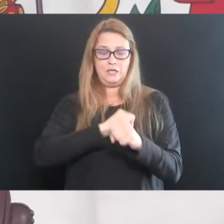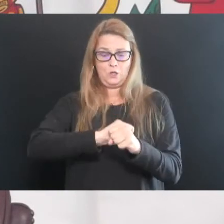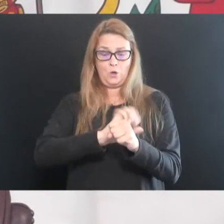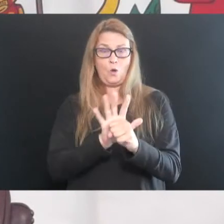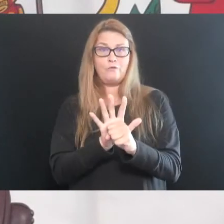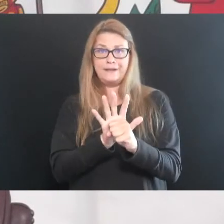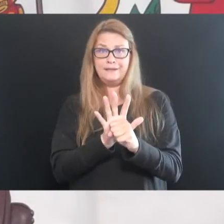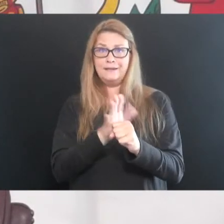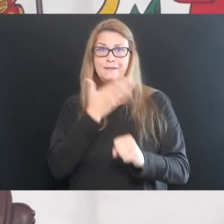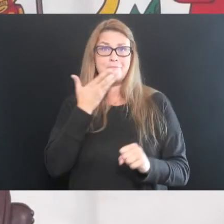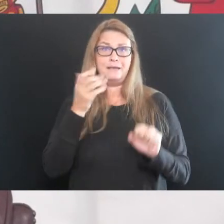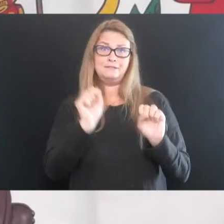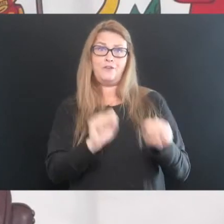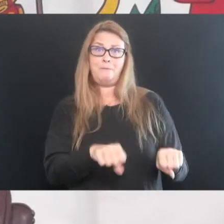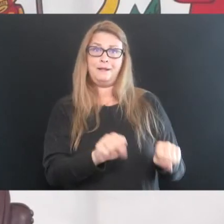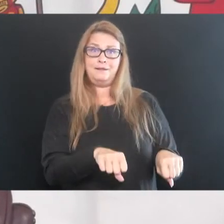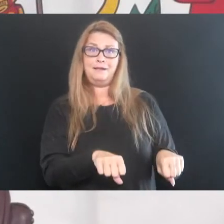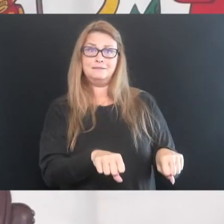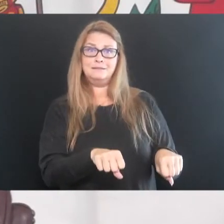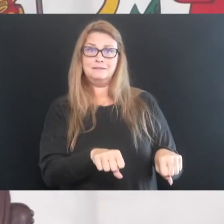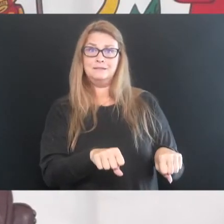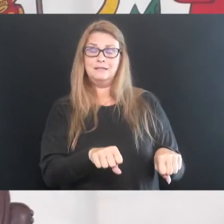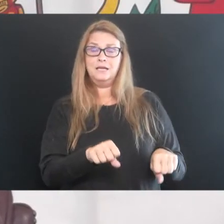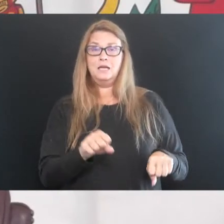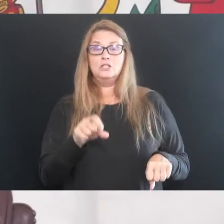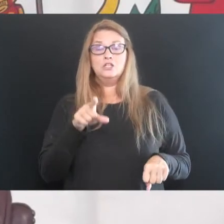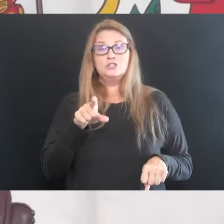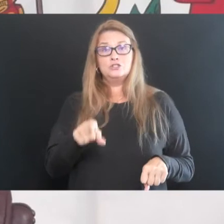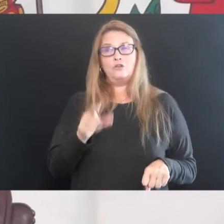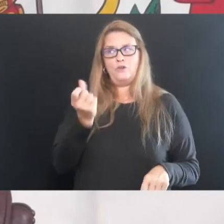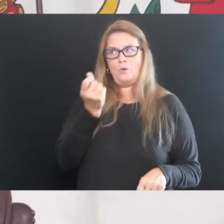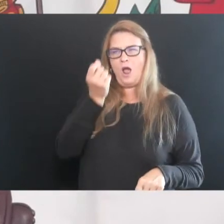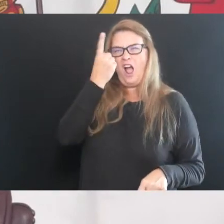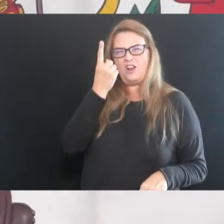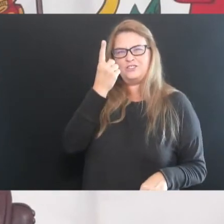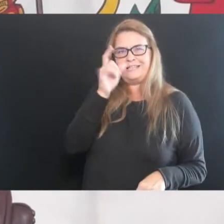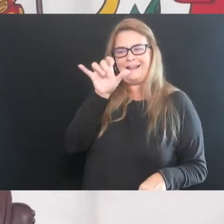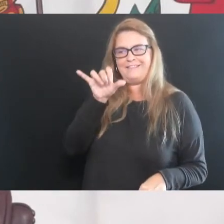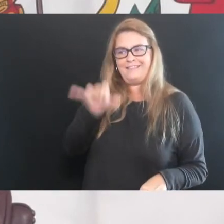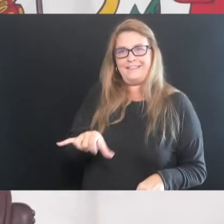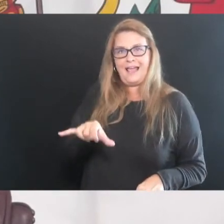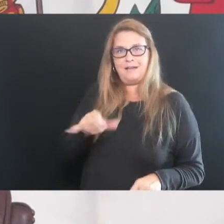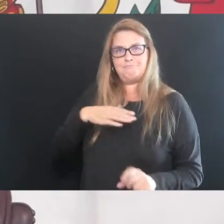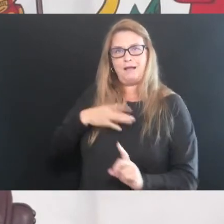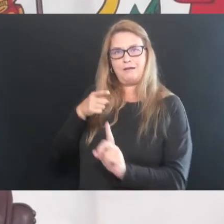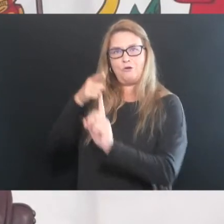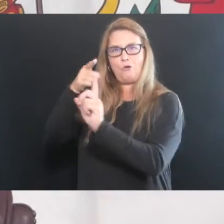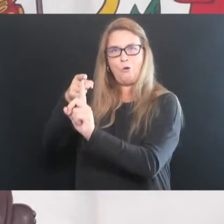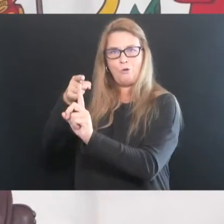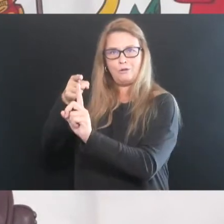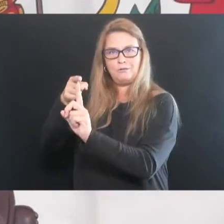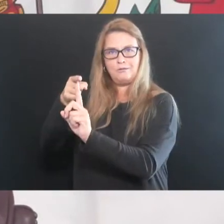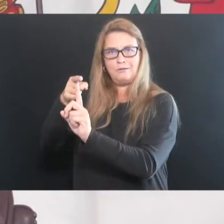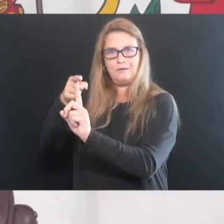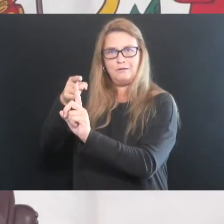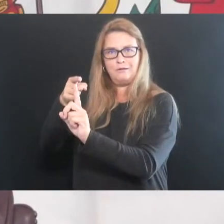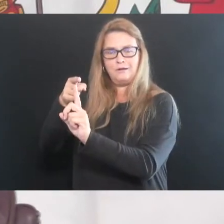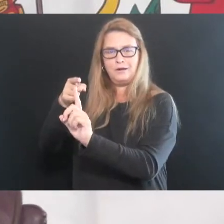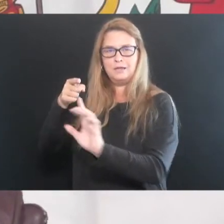abilities. And with that, if you just follow that logic and just say, well, hold on here.